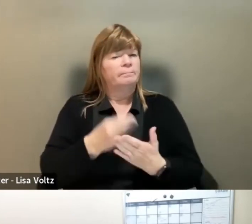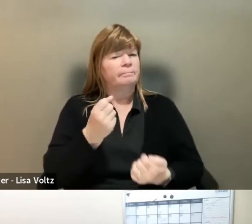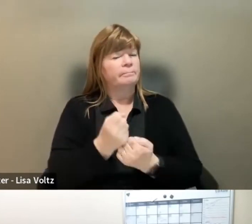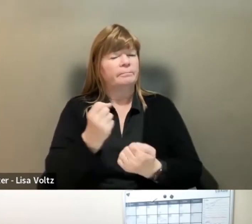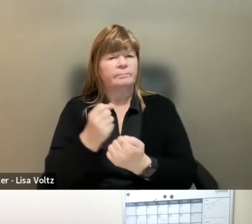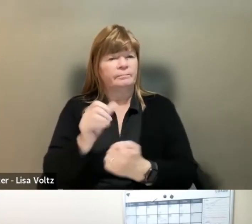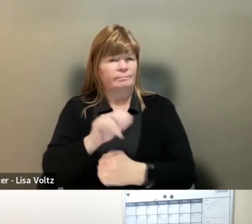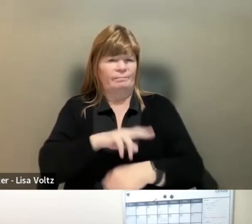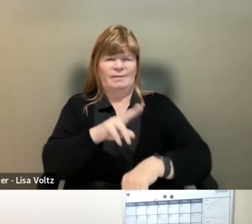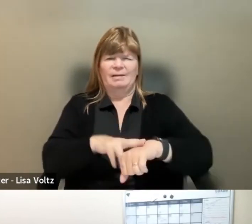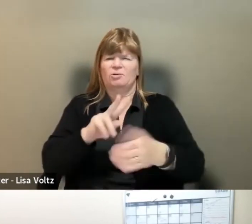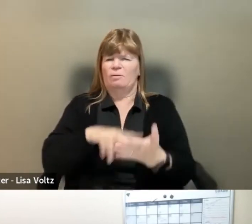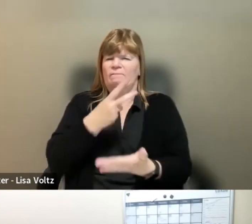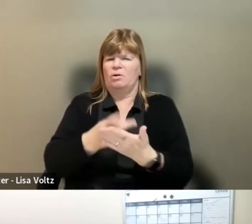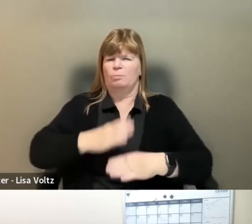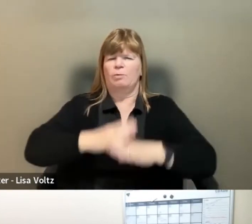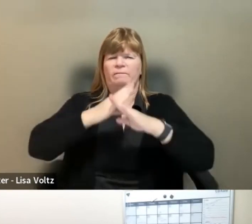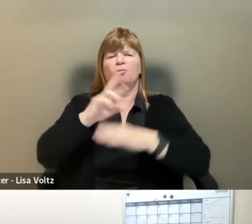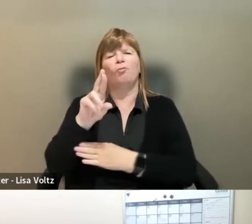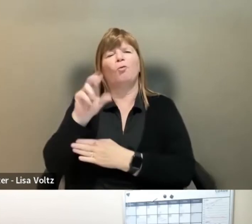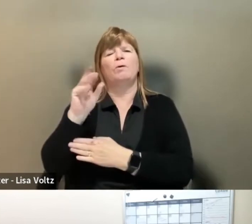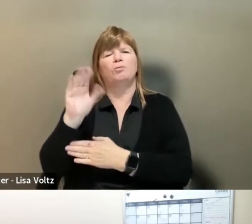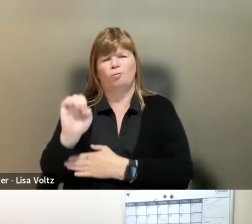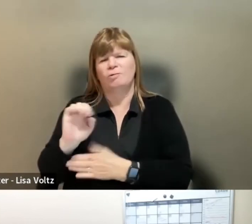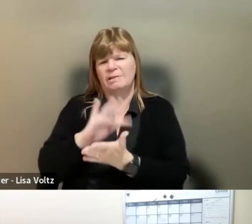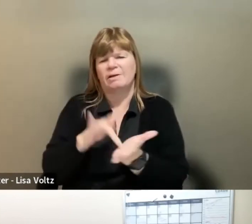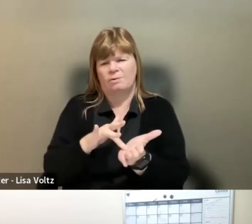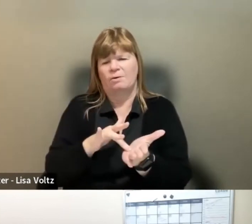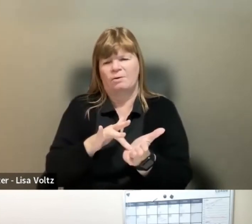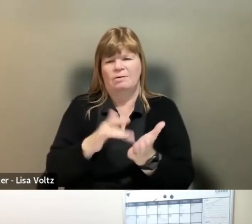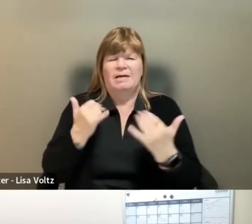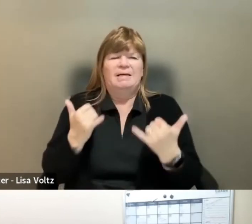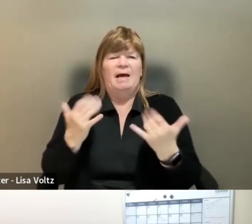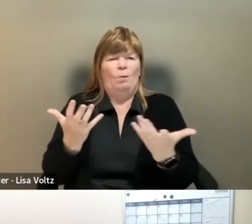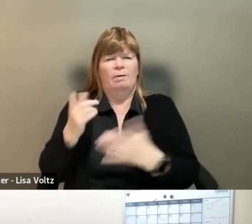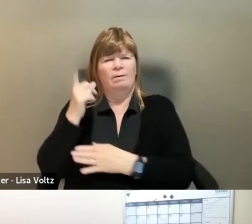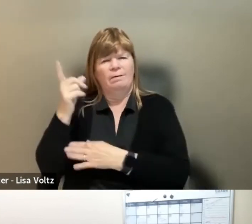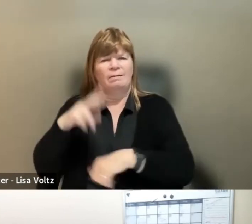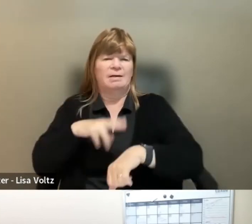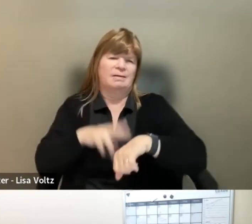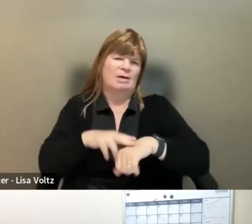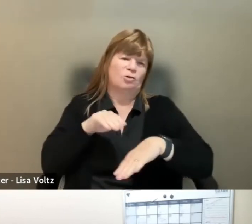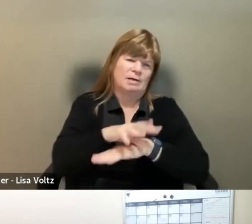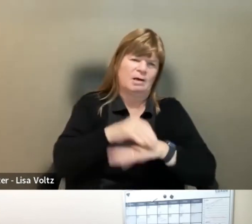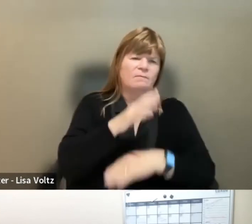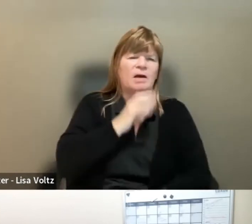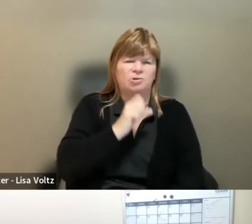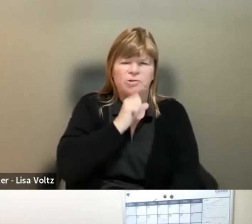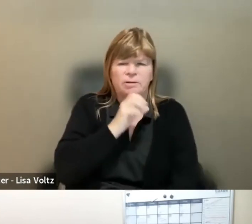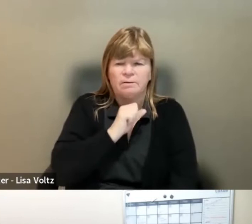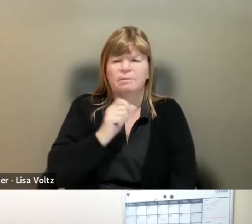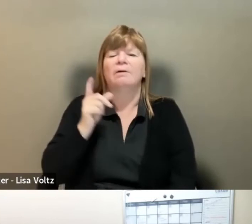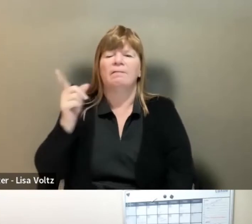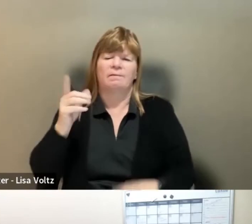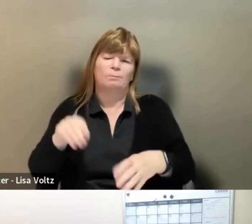a National Falls Prevention Resource Center, which is currently housed at the National Council on Aging. And they